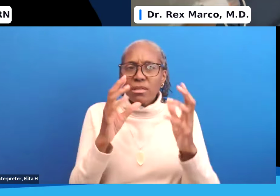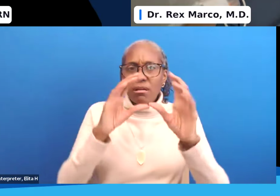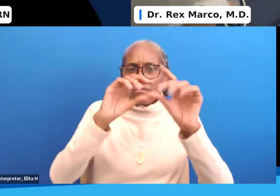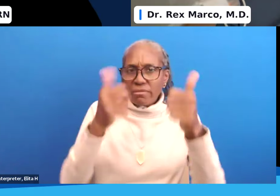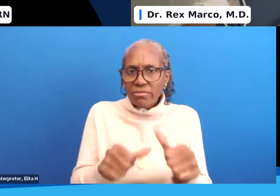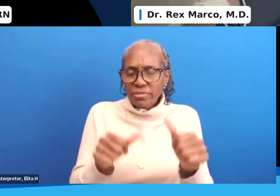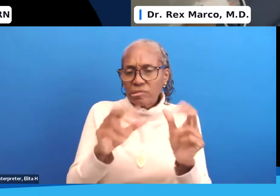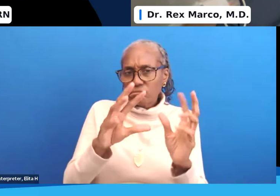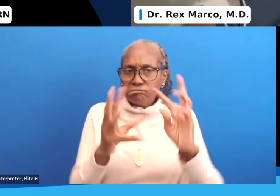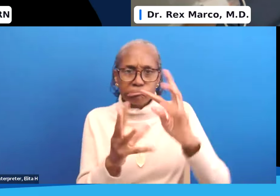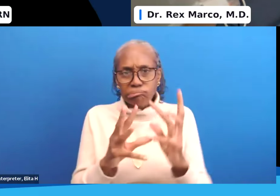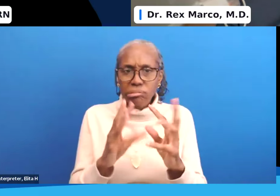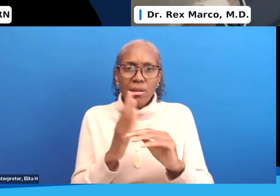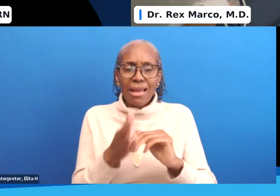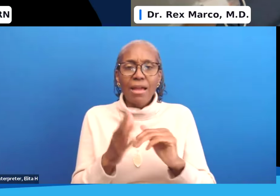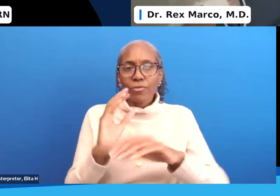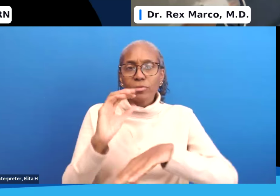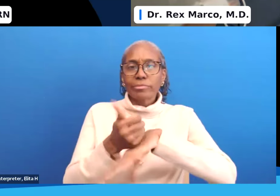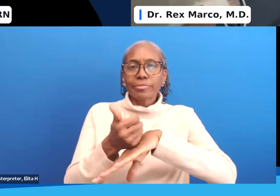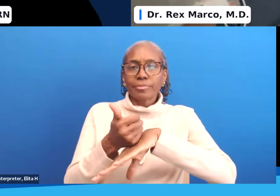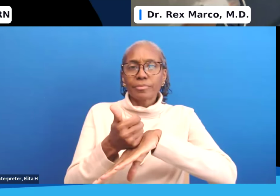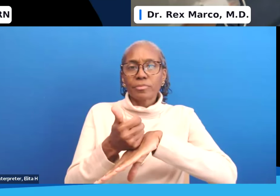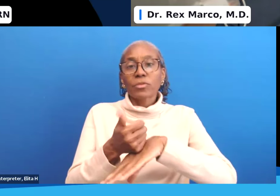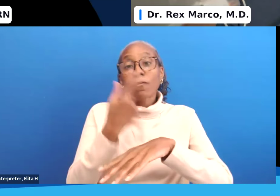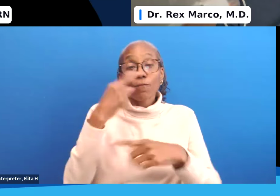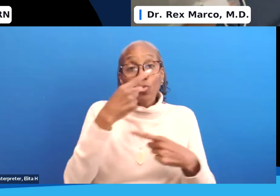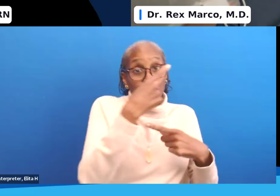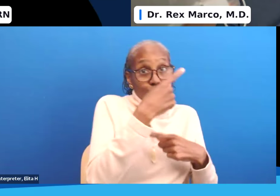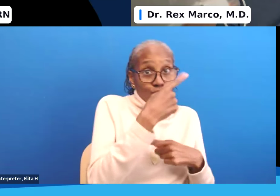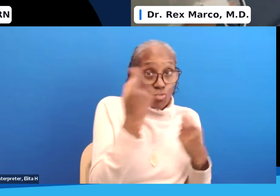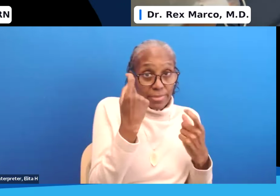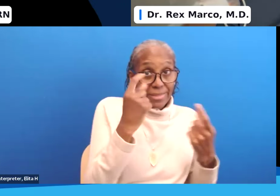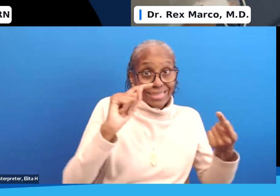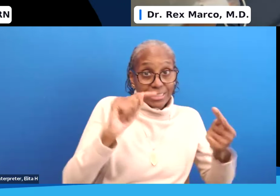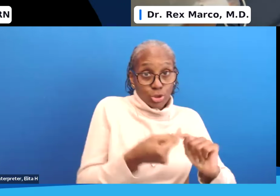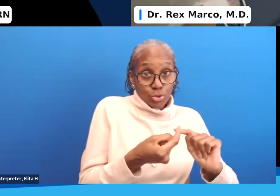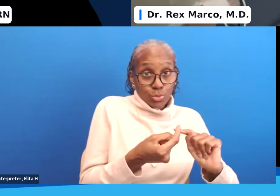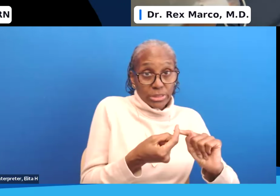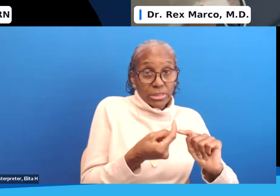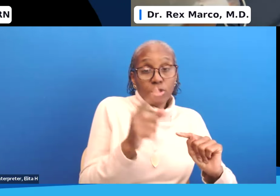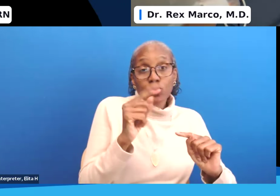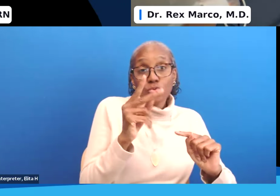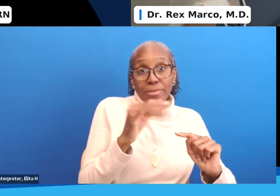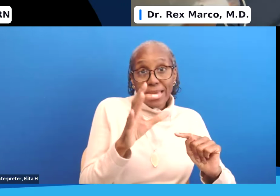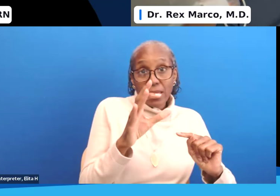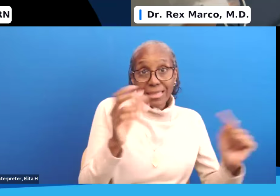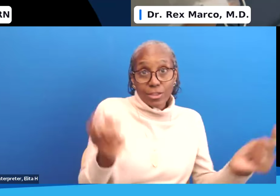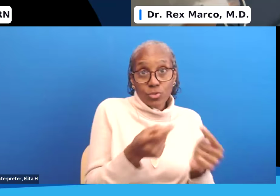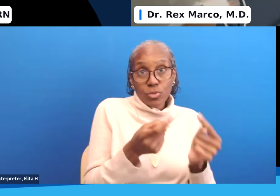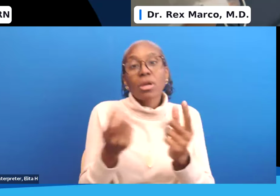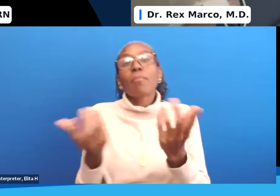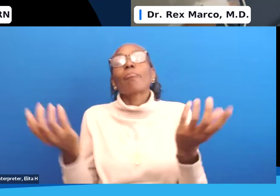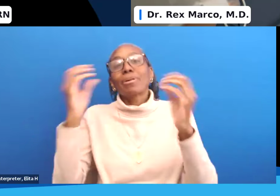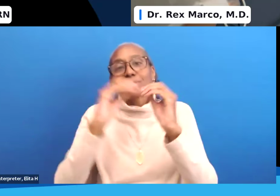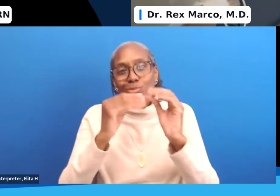after being fixed for a traumatic injury, but it is more surgery,